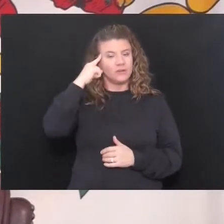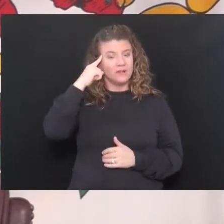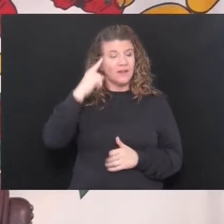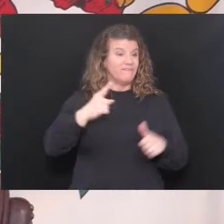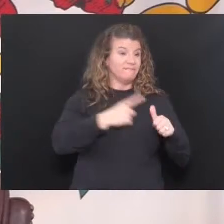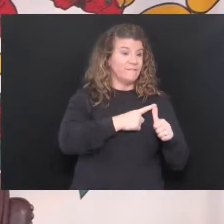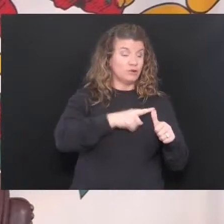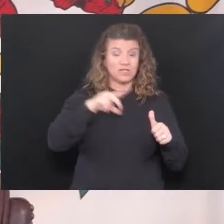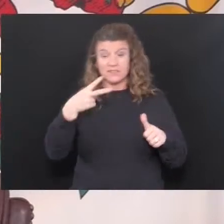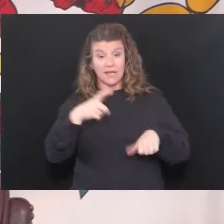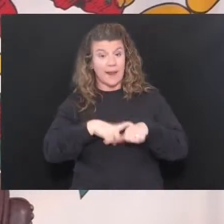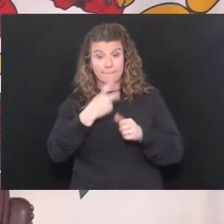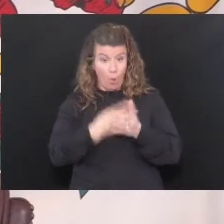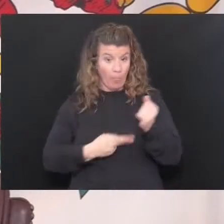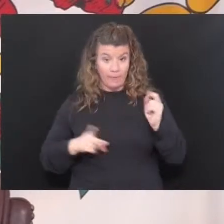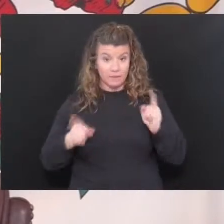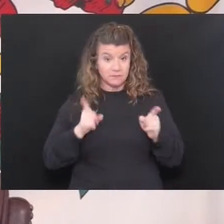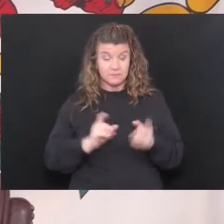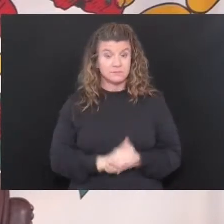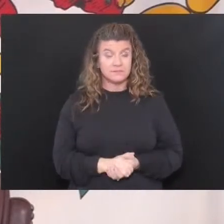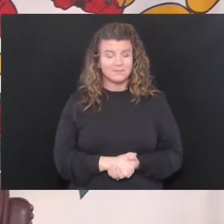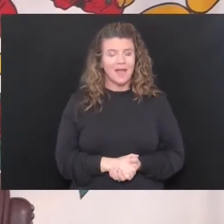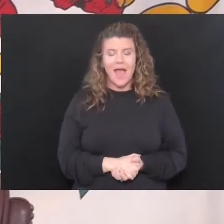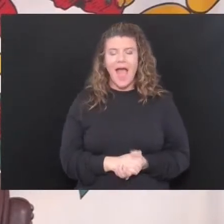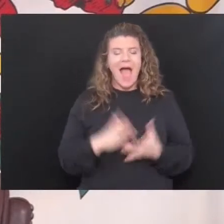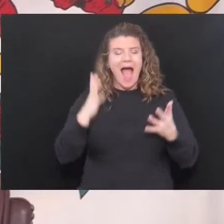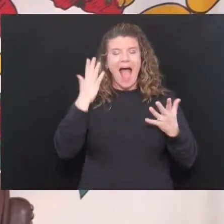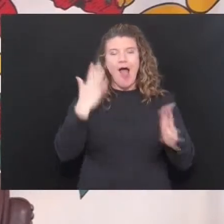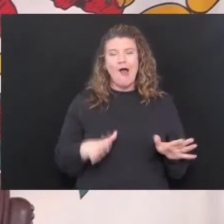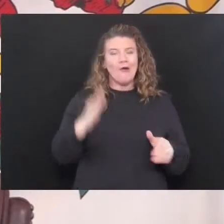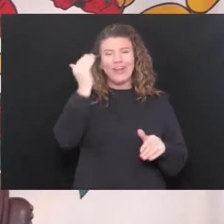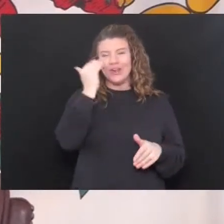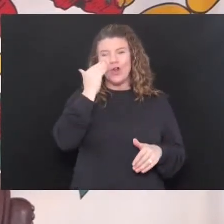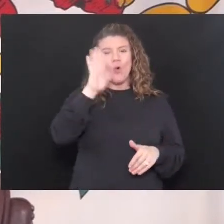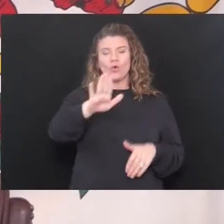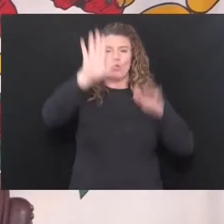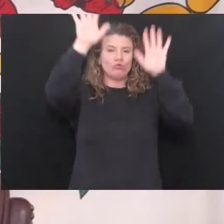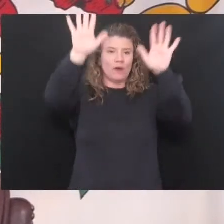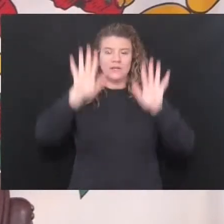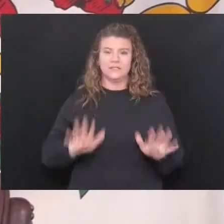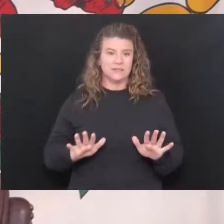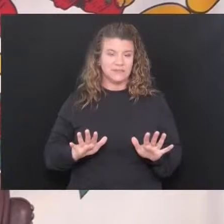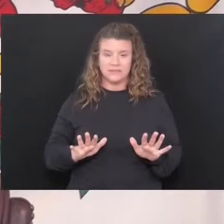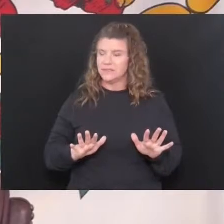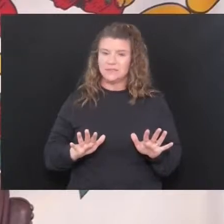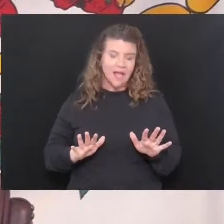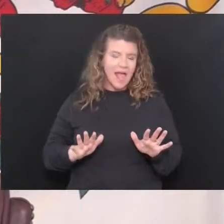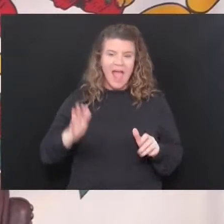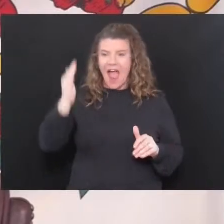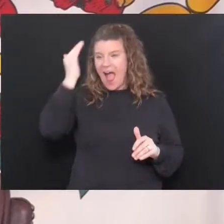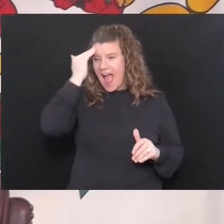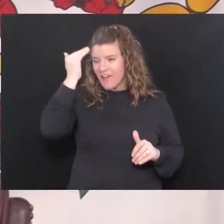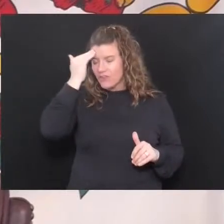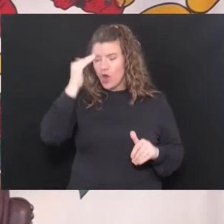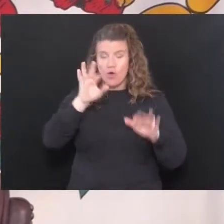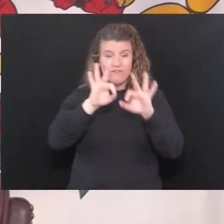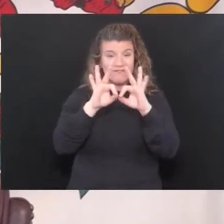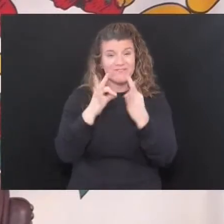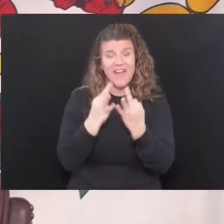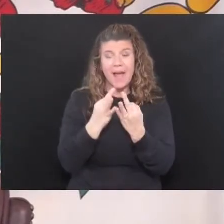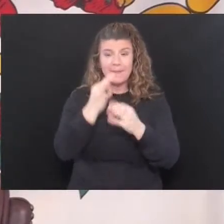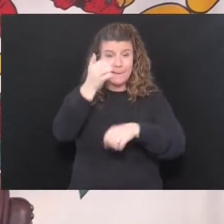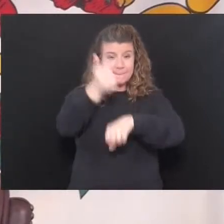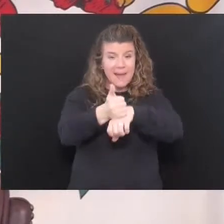or second time. I've known how great you really are. I've known how